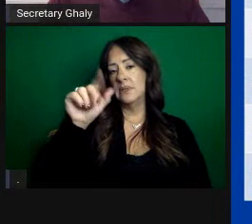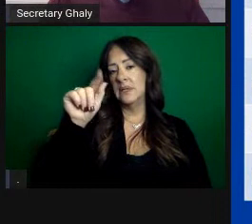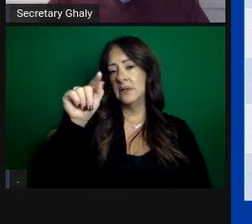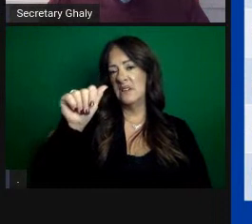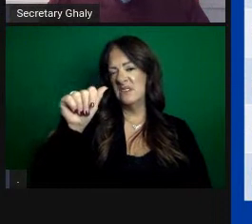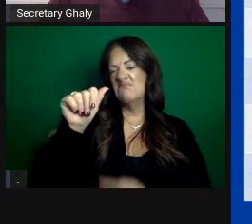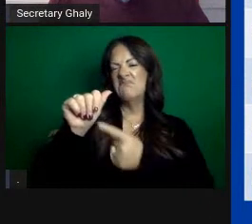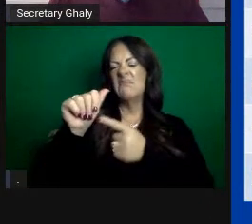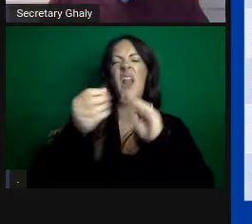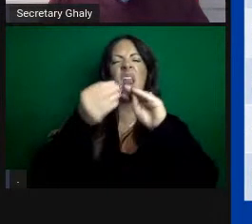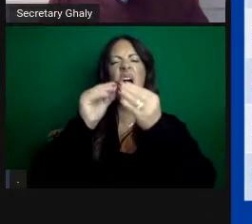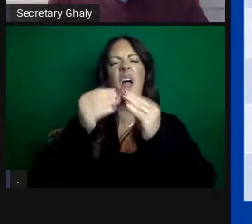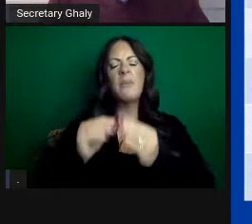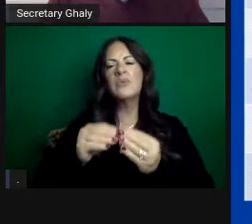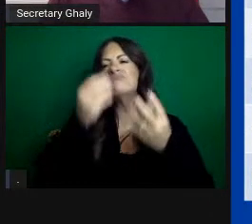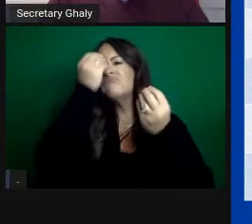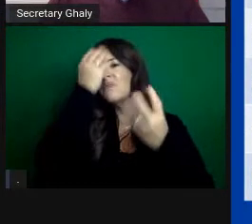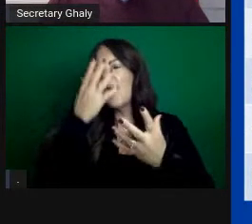the first day